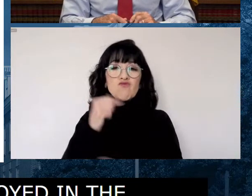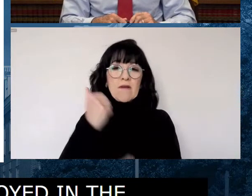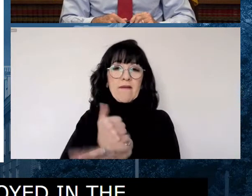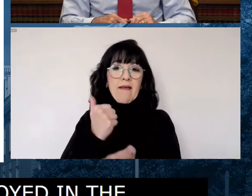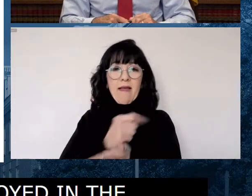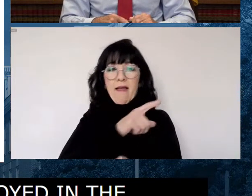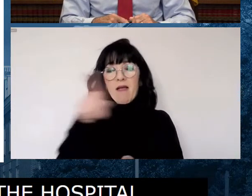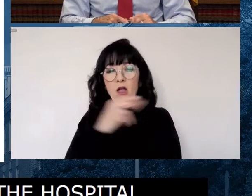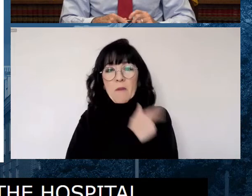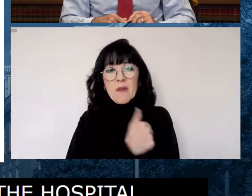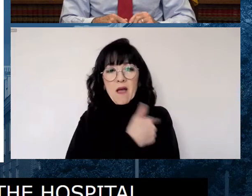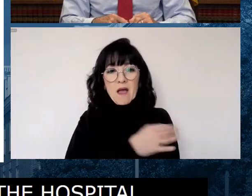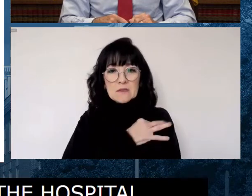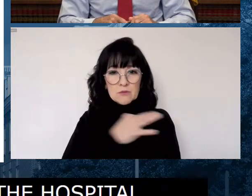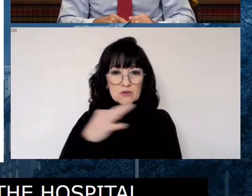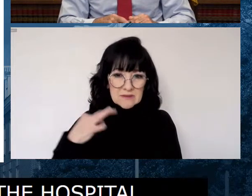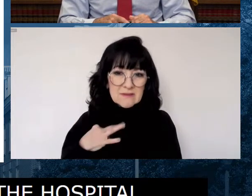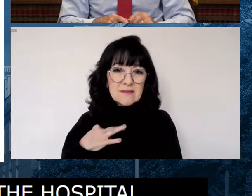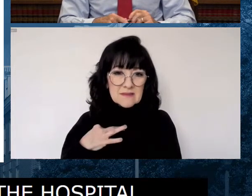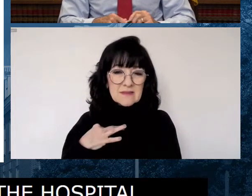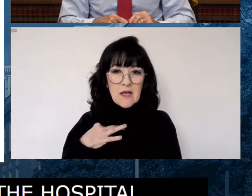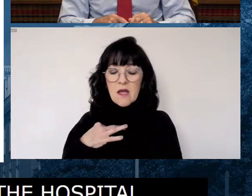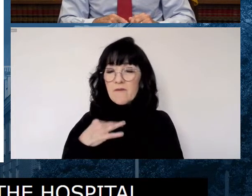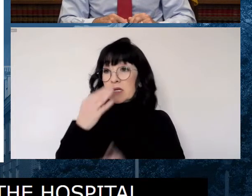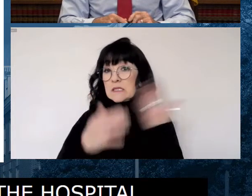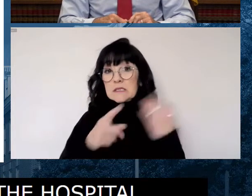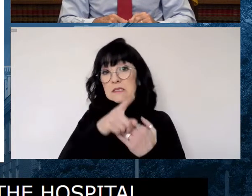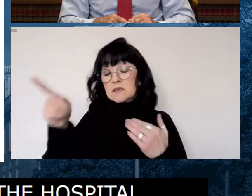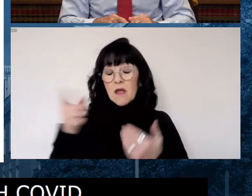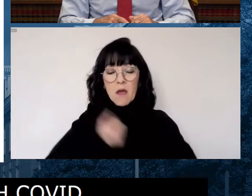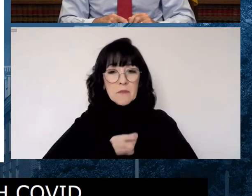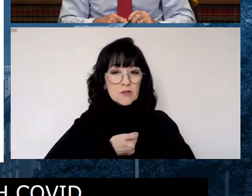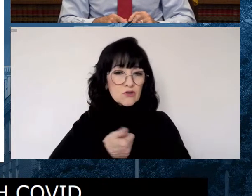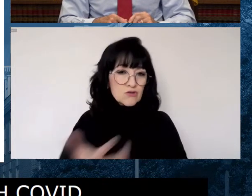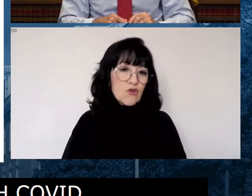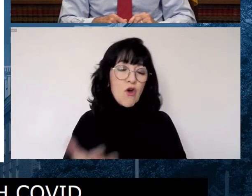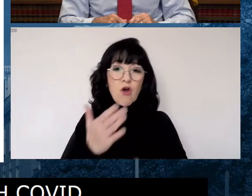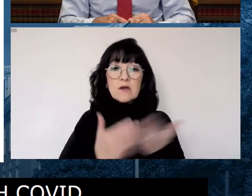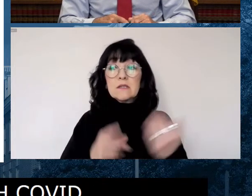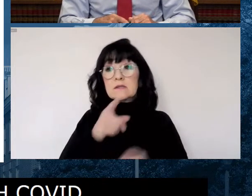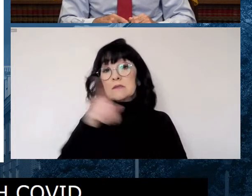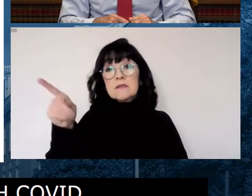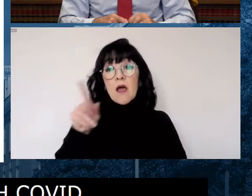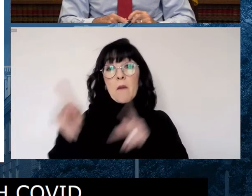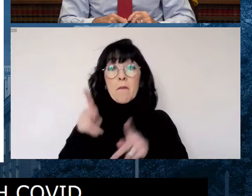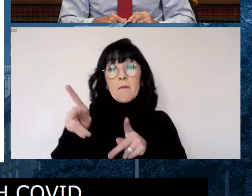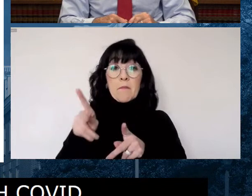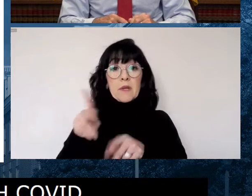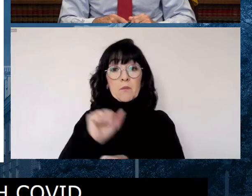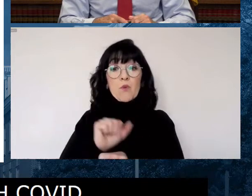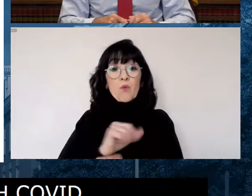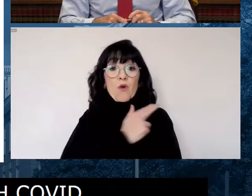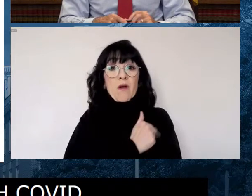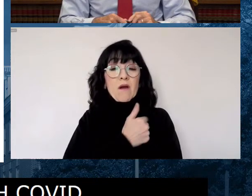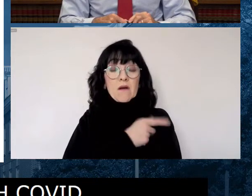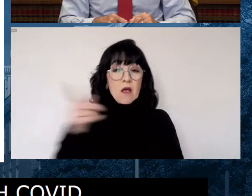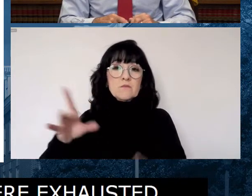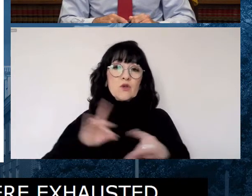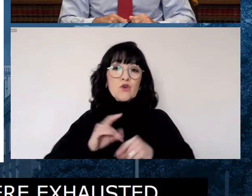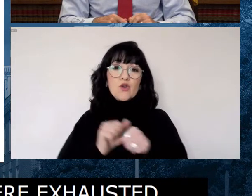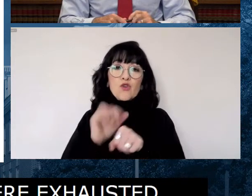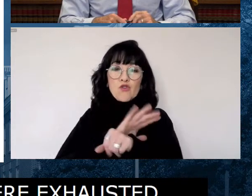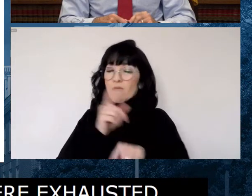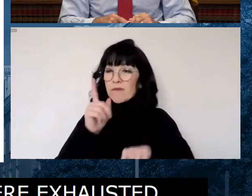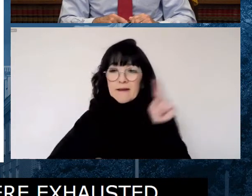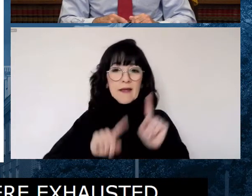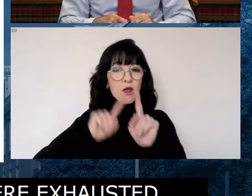out because they were exhausted from the number of shifts that they've been running. Just really great effort